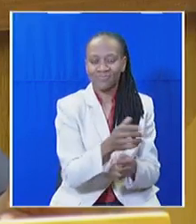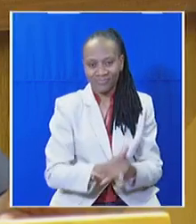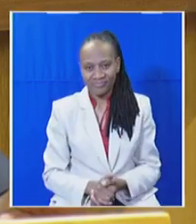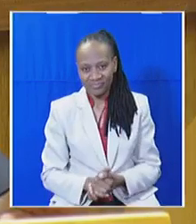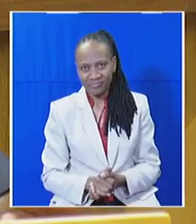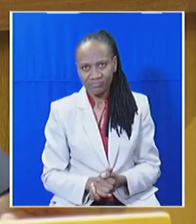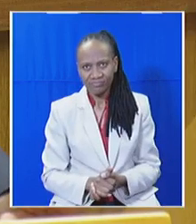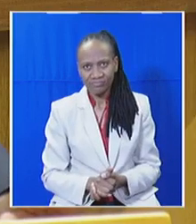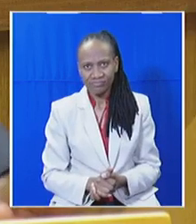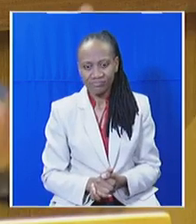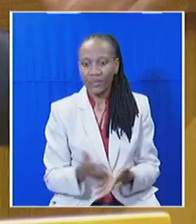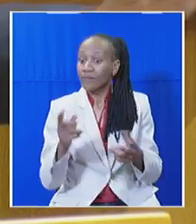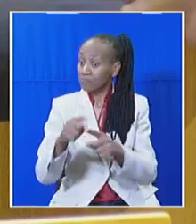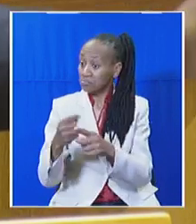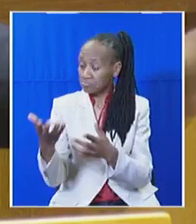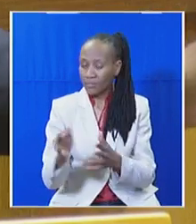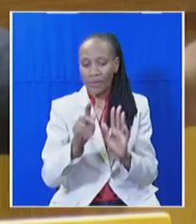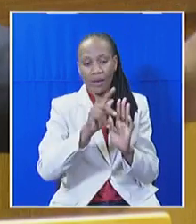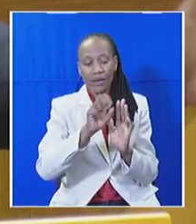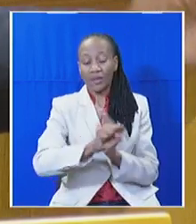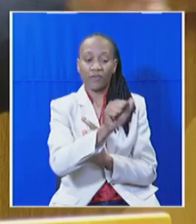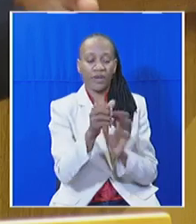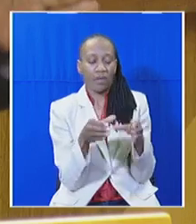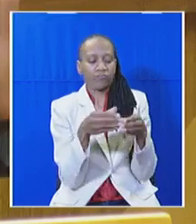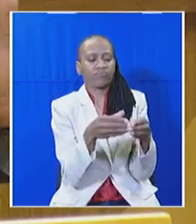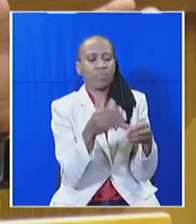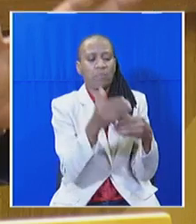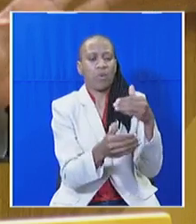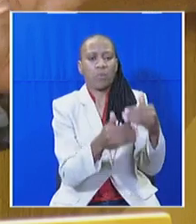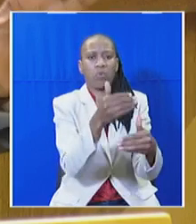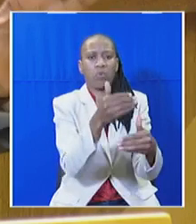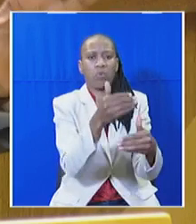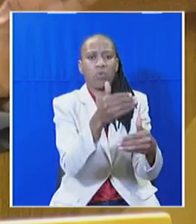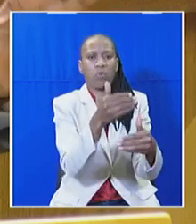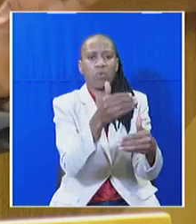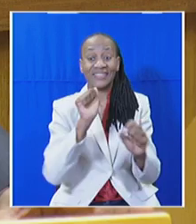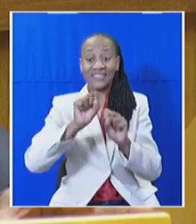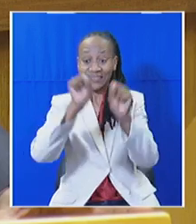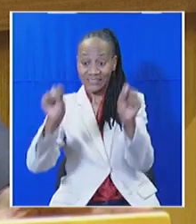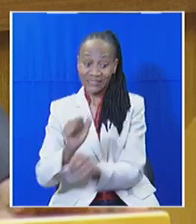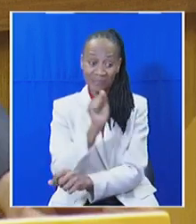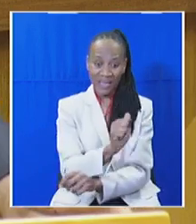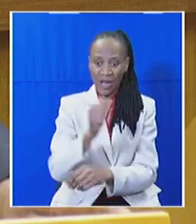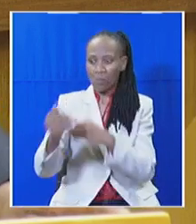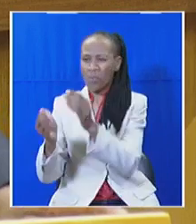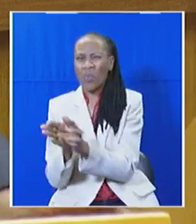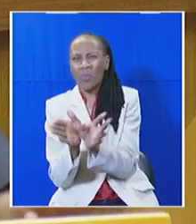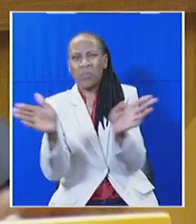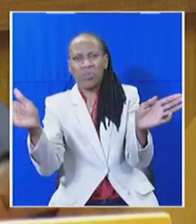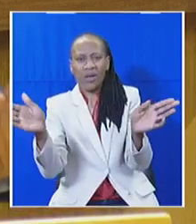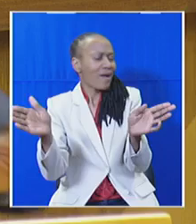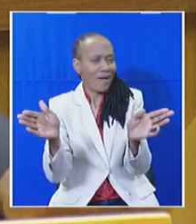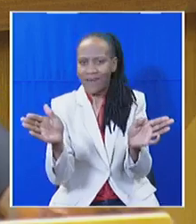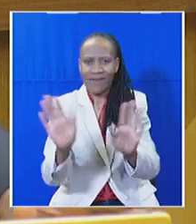You can't be a country that moves on its own whilst the system moves in a particular way. Whether we are